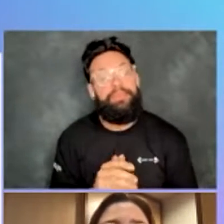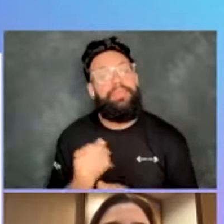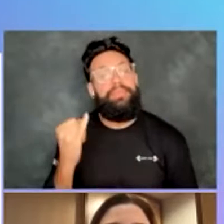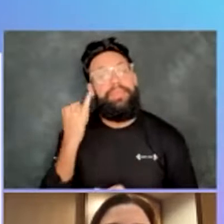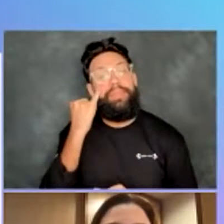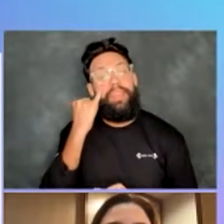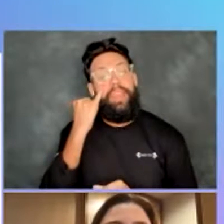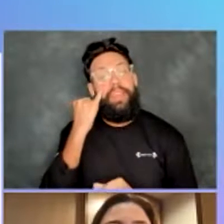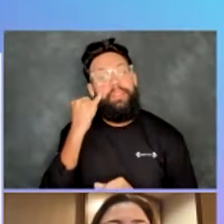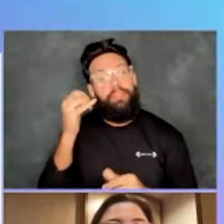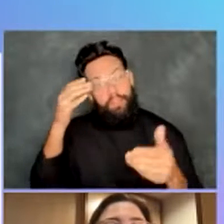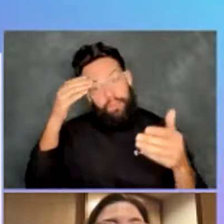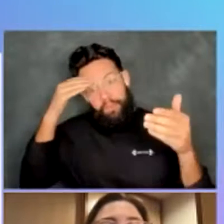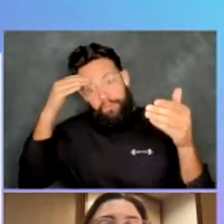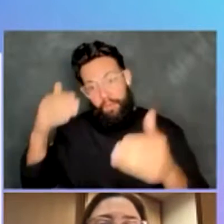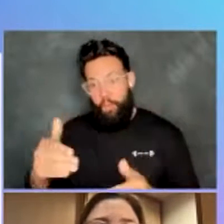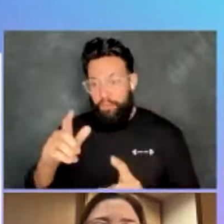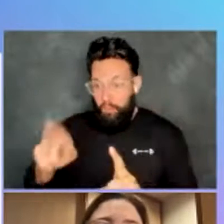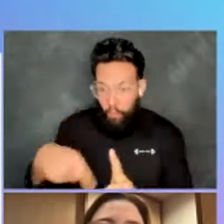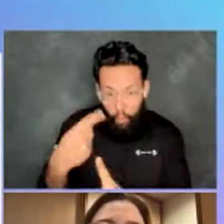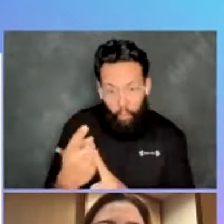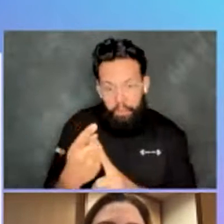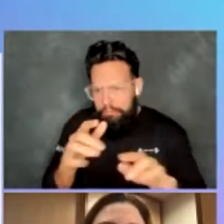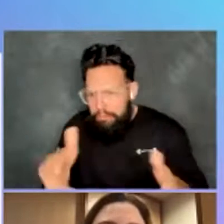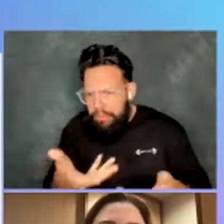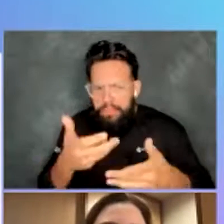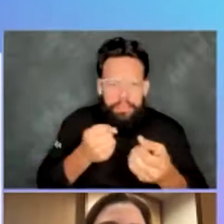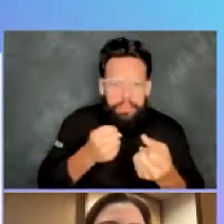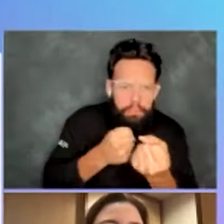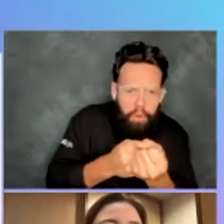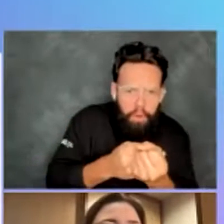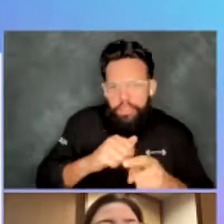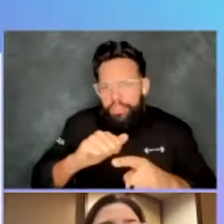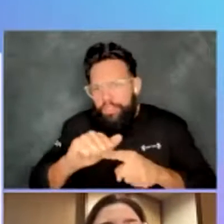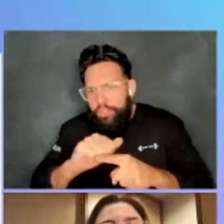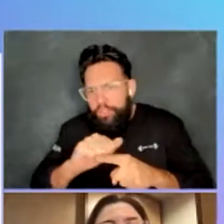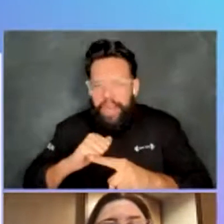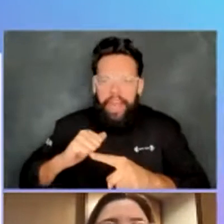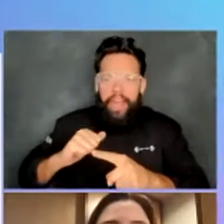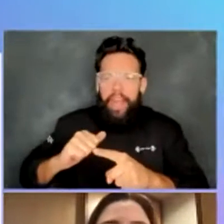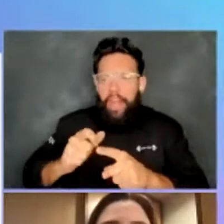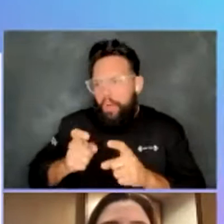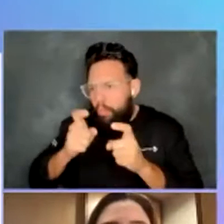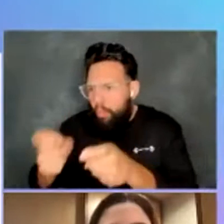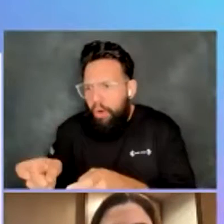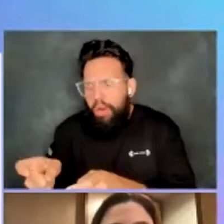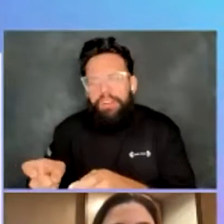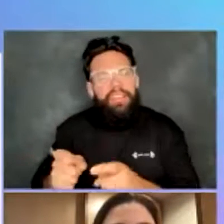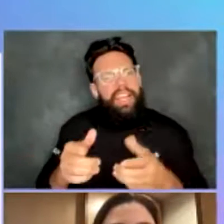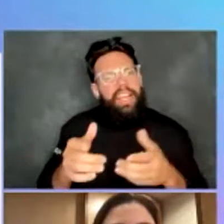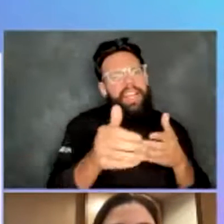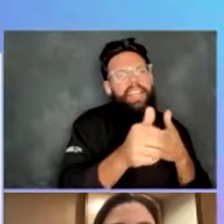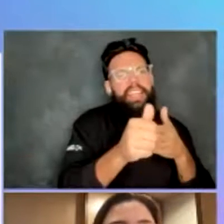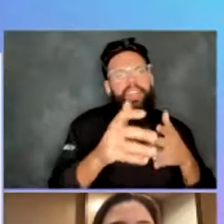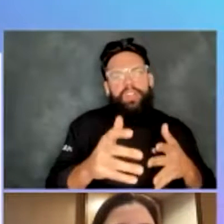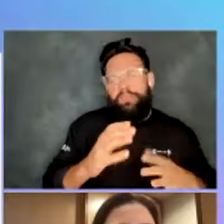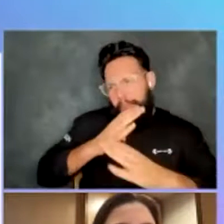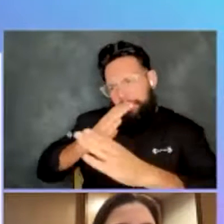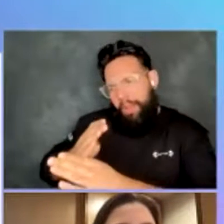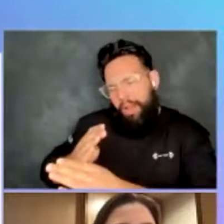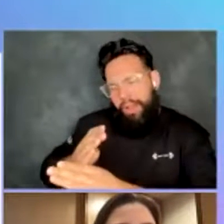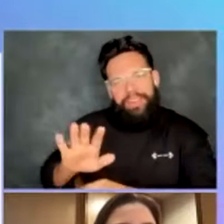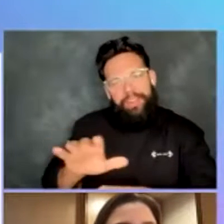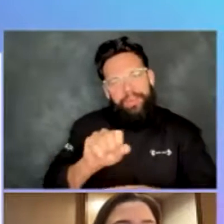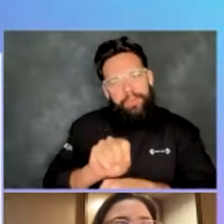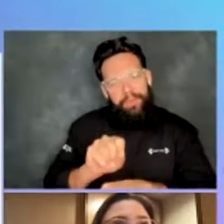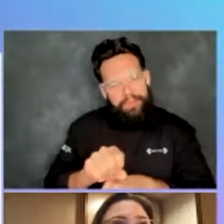only bottom-up techniques, your teams will eventually get blocked by leadership. And I had a business analyst come to me once quite